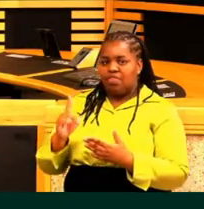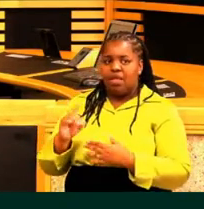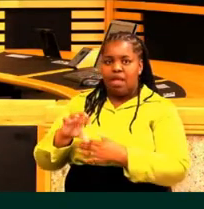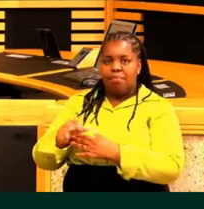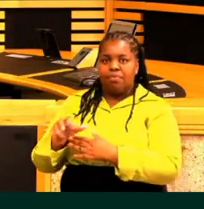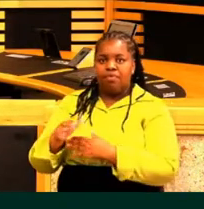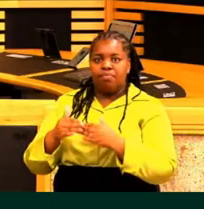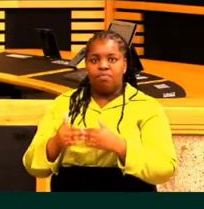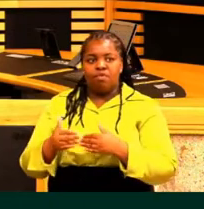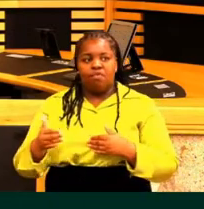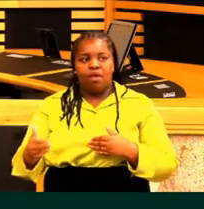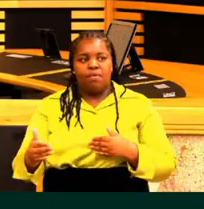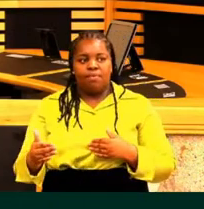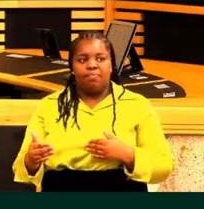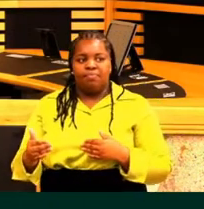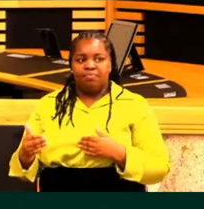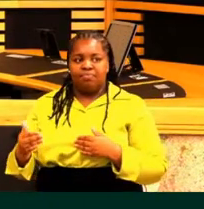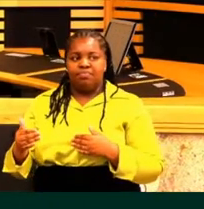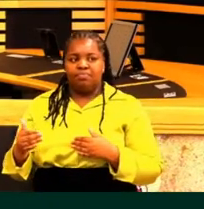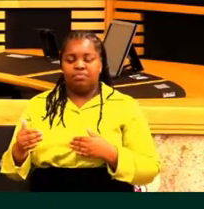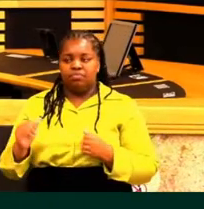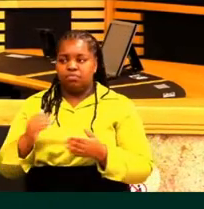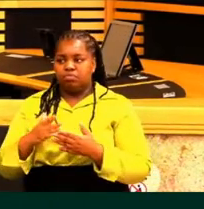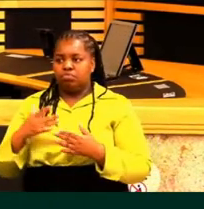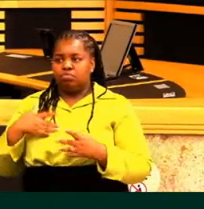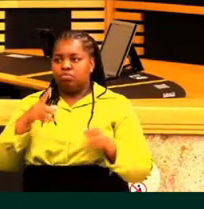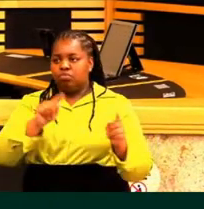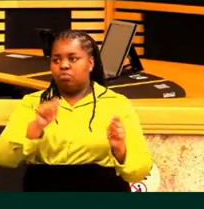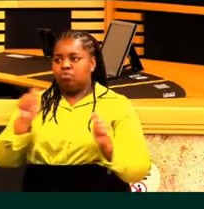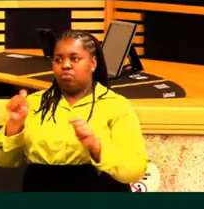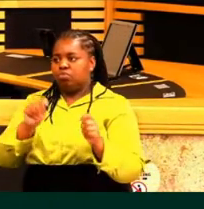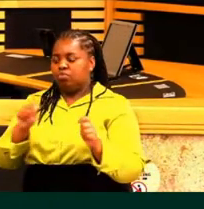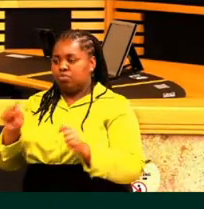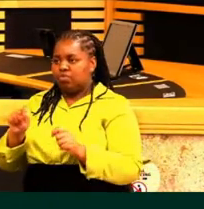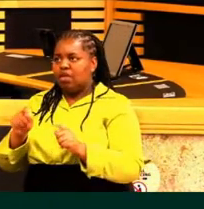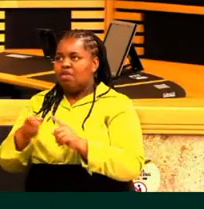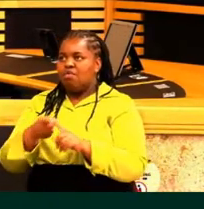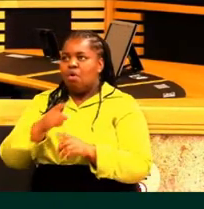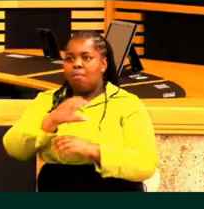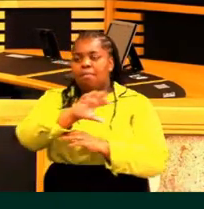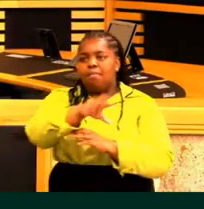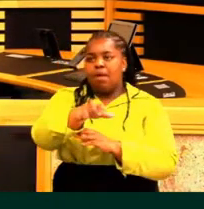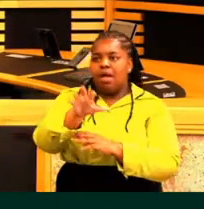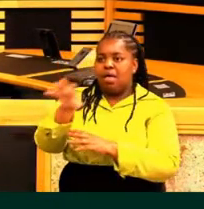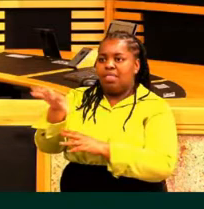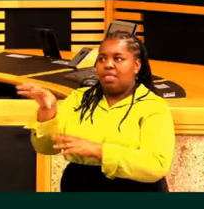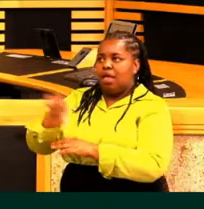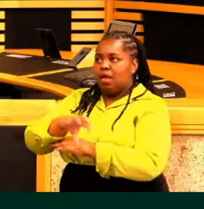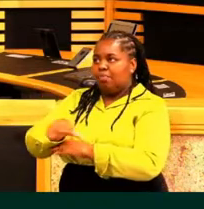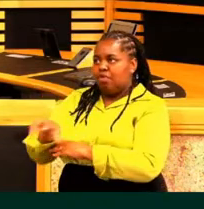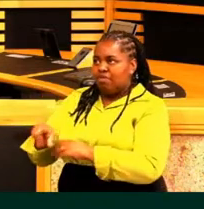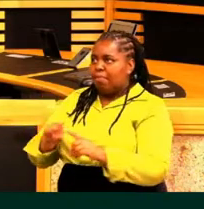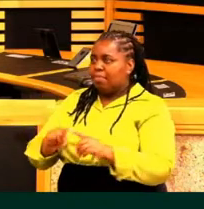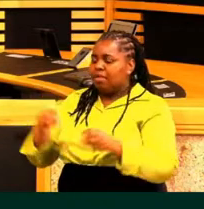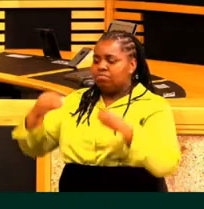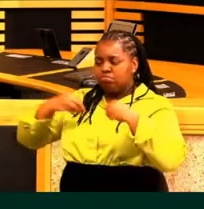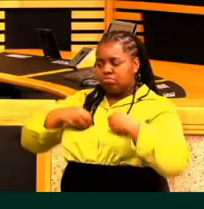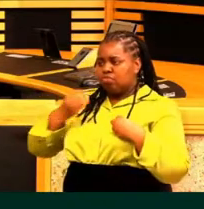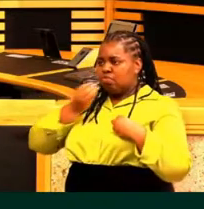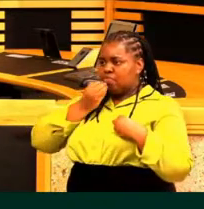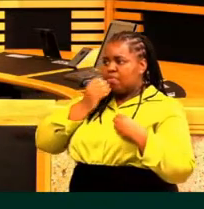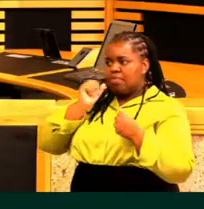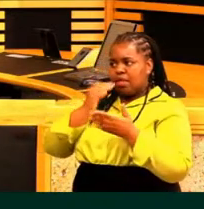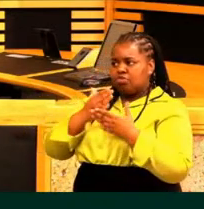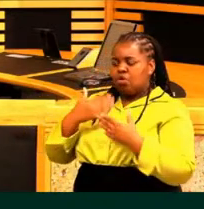away from being consumer based by exporting agricultural products from other provinces but produce its own food to feed